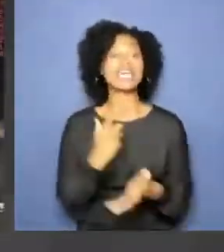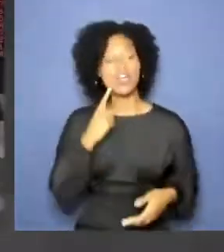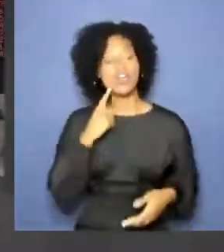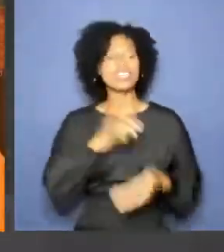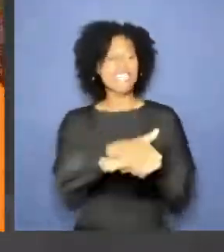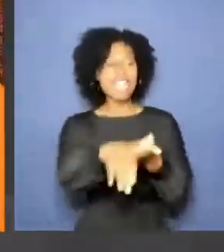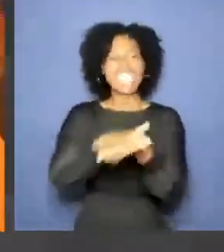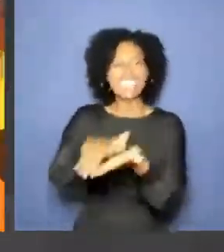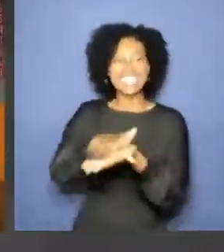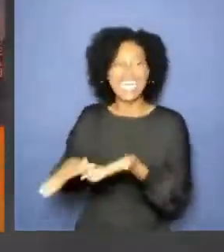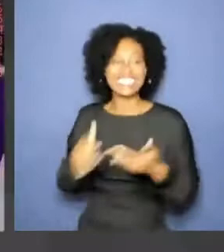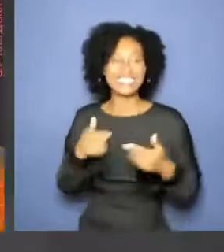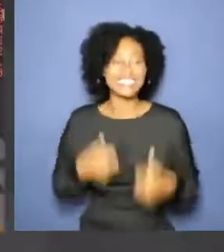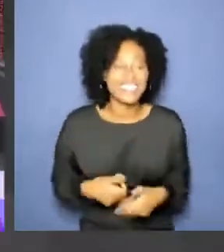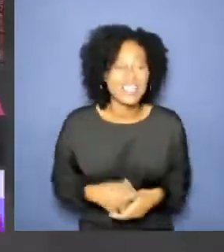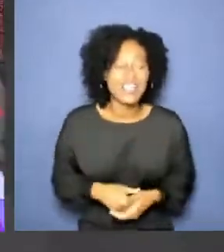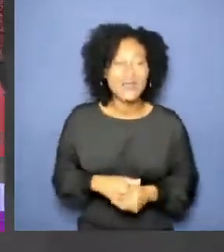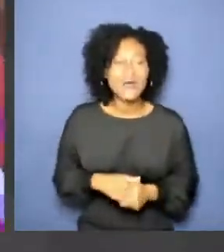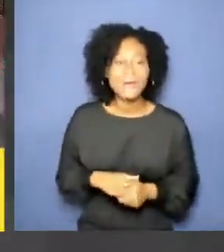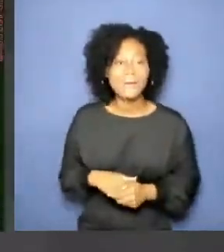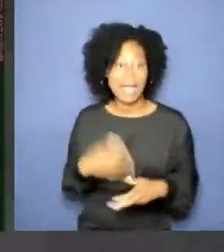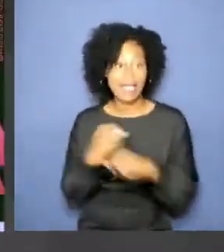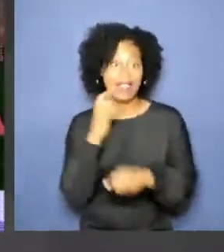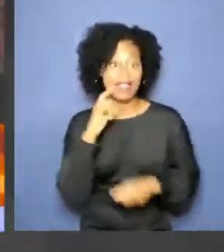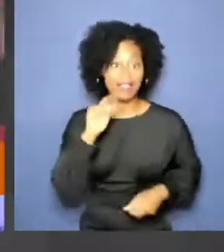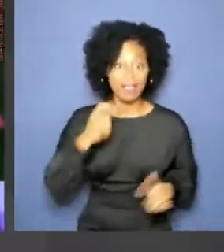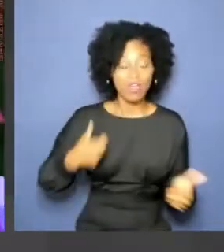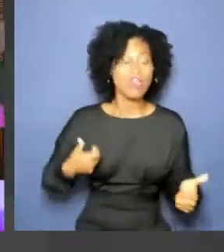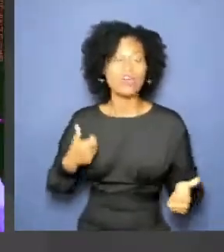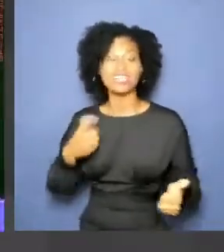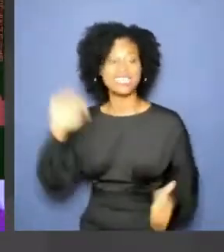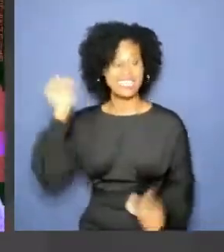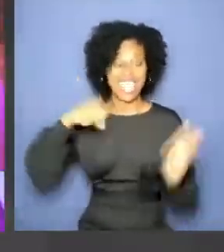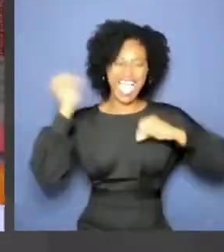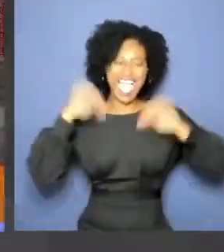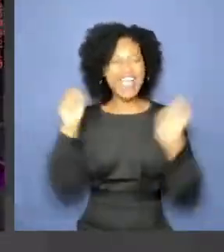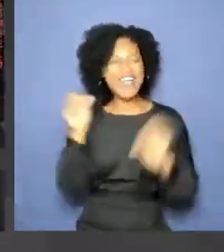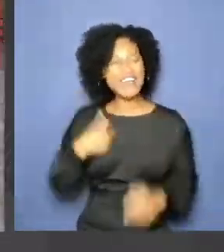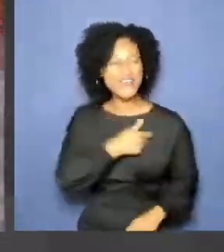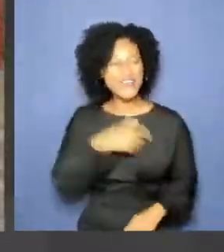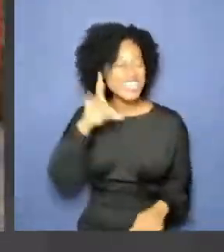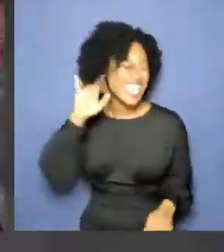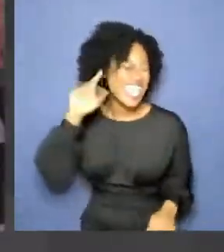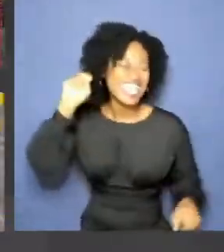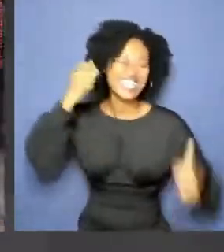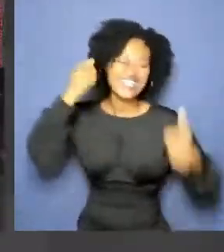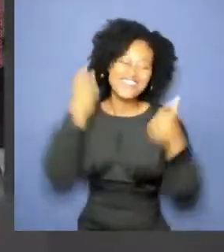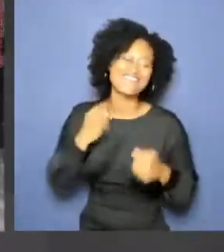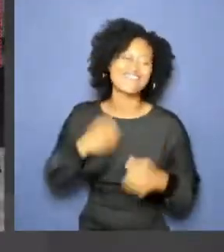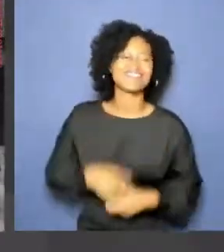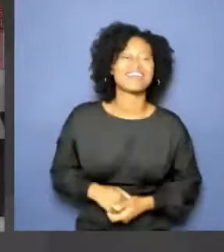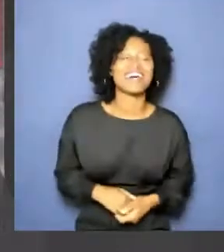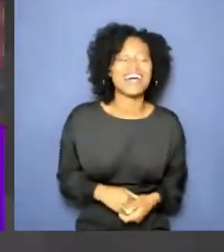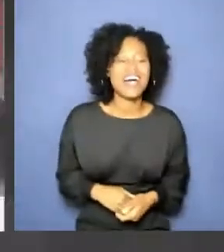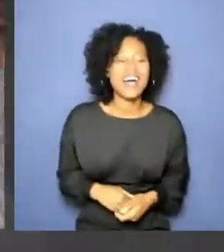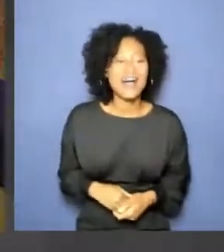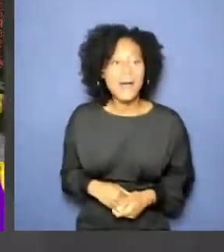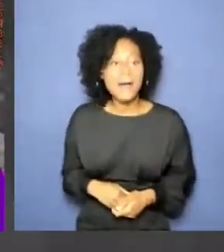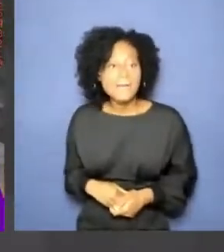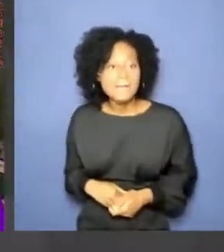nice, nice. Coming in. Got it. Oh yay, we did it! Beautiful. Well played. Well